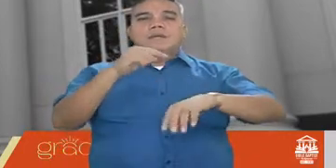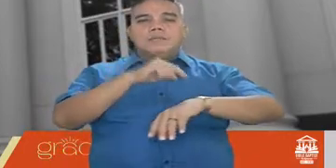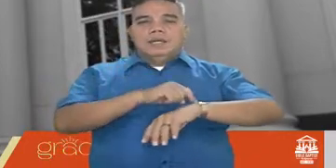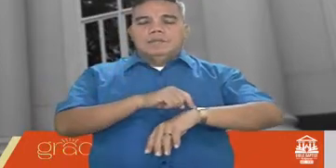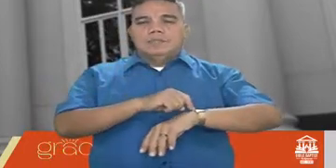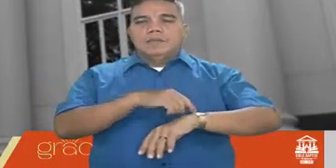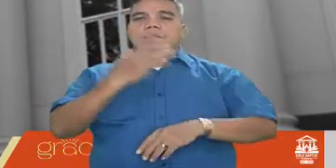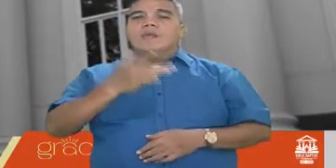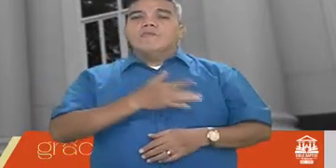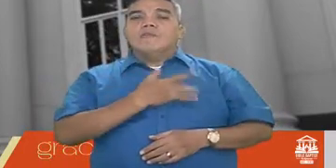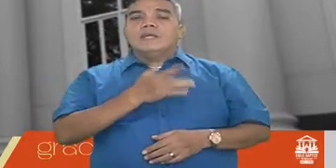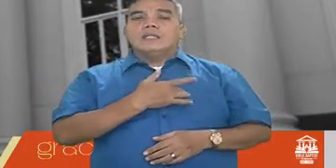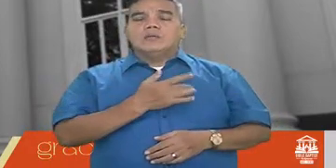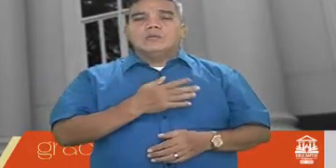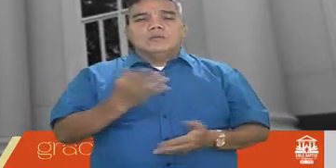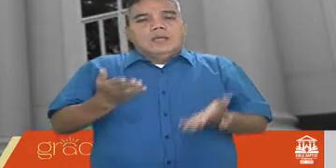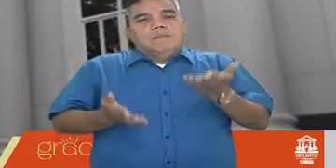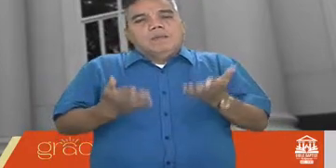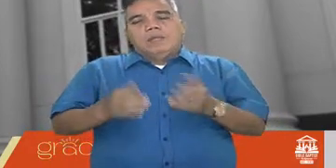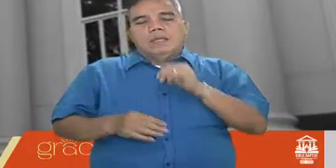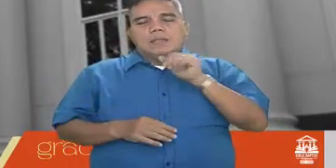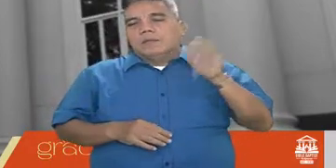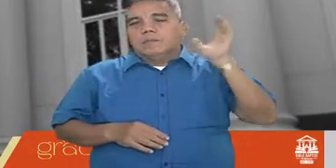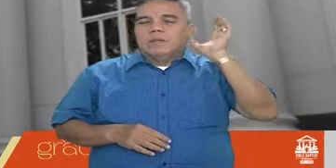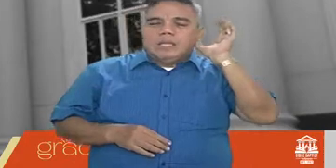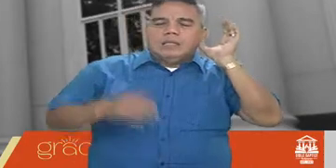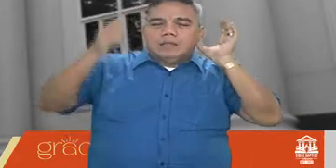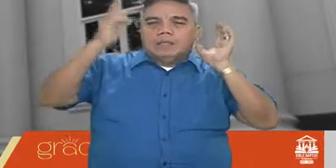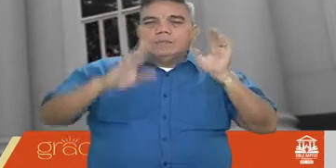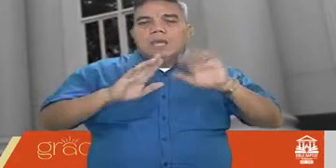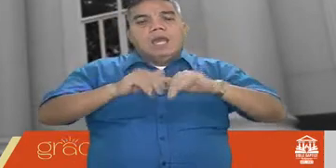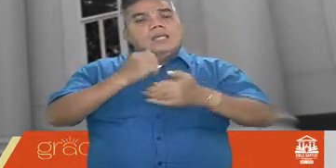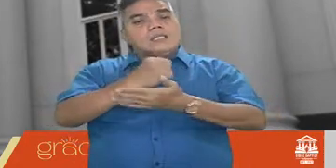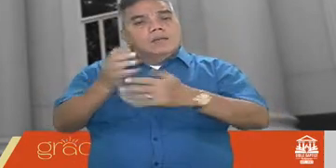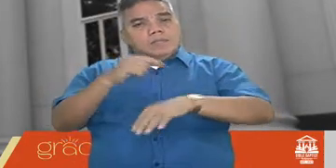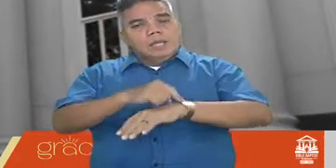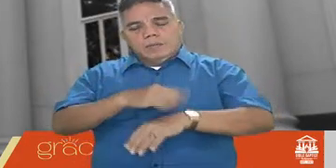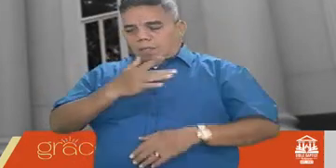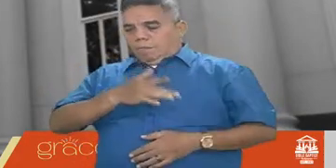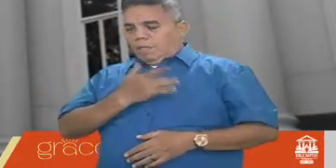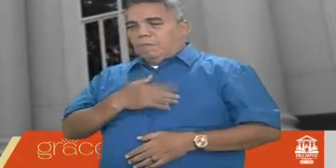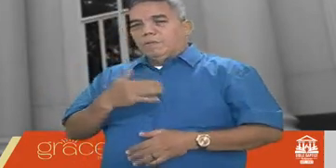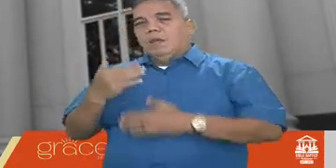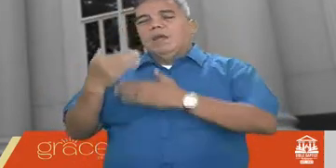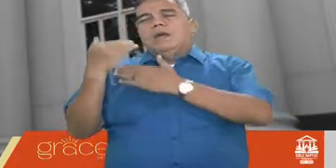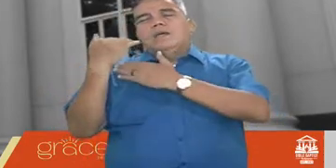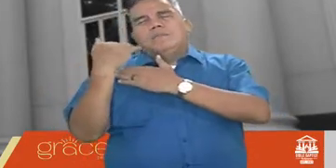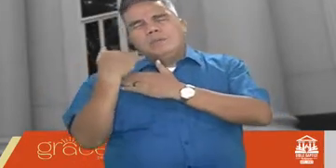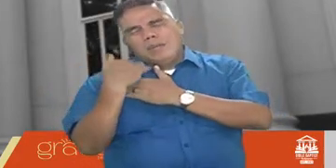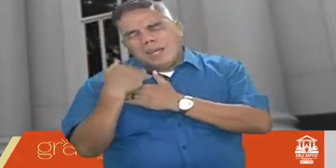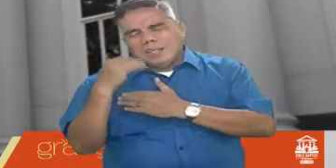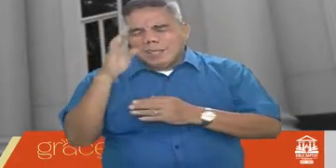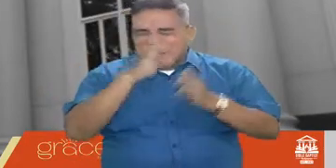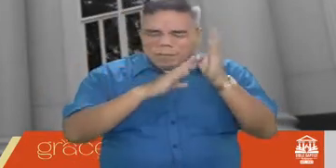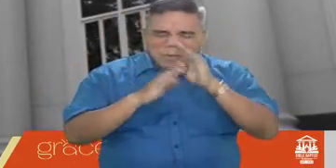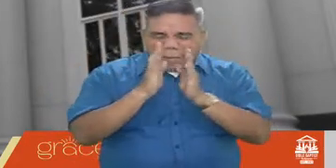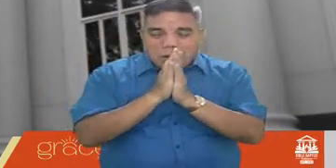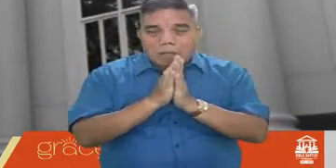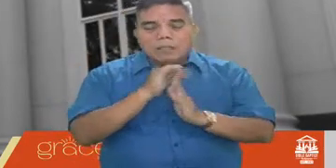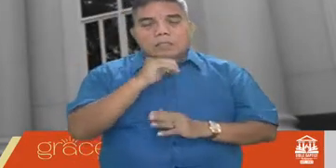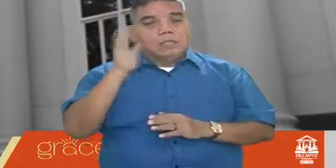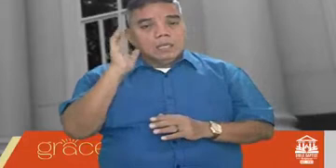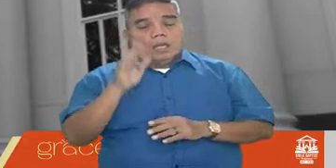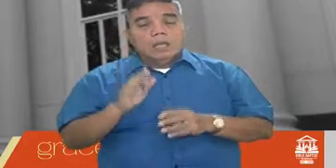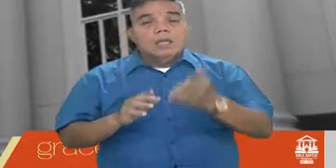Sometimes feel na to nga murag dili ta paminawon sa Ginoo. Sometimes feel na to nga bugat kayo ang prayer, murag magdi